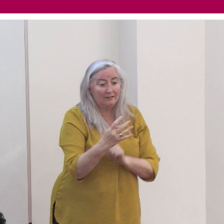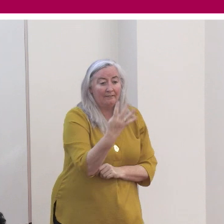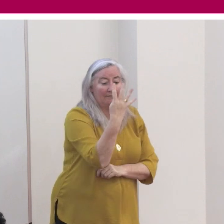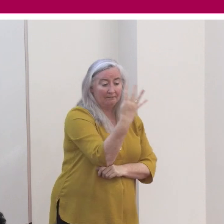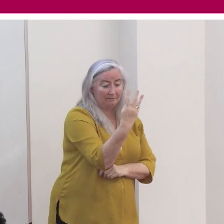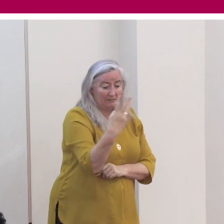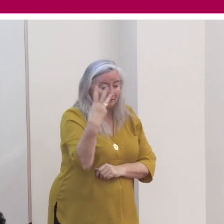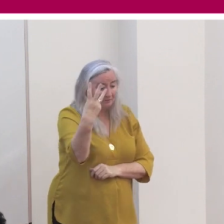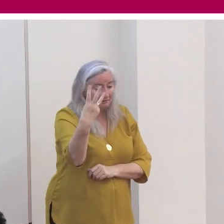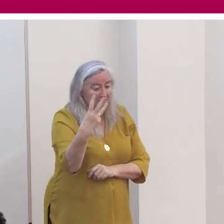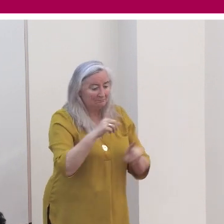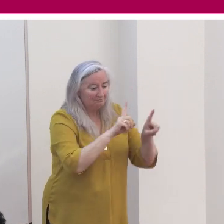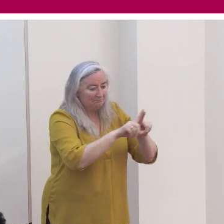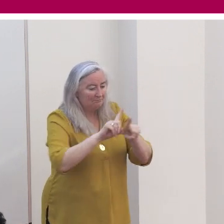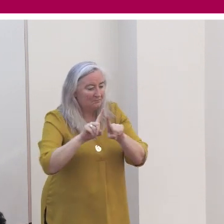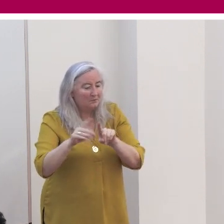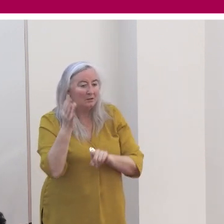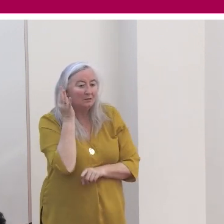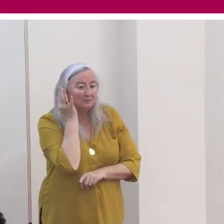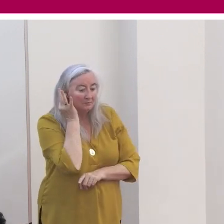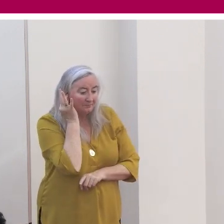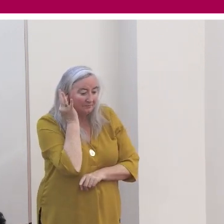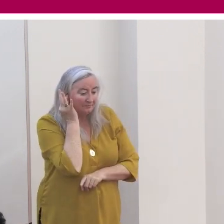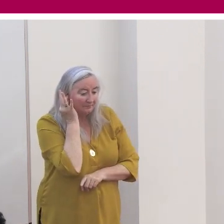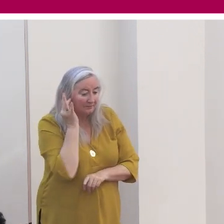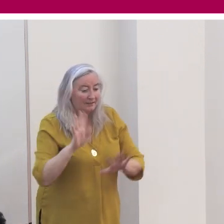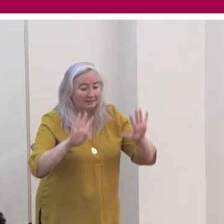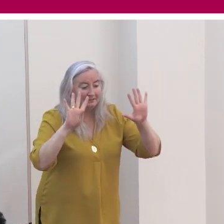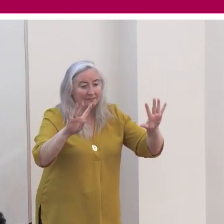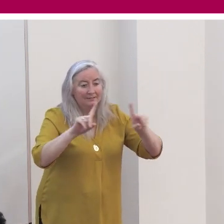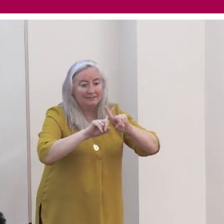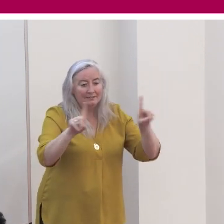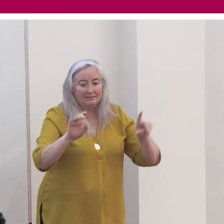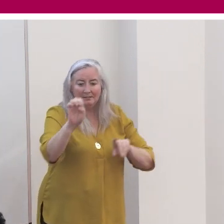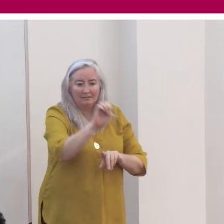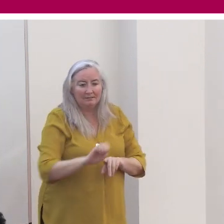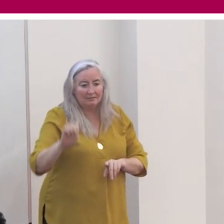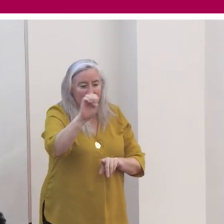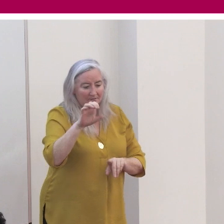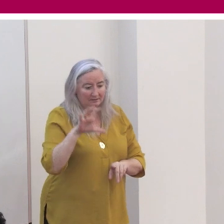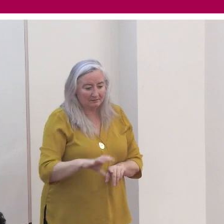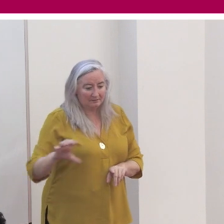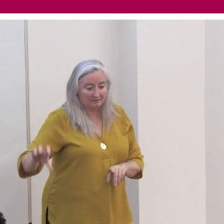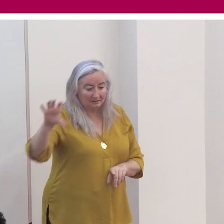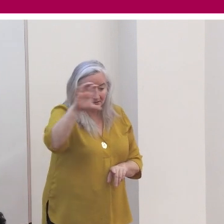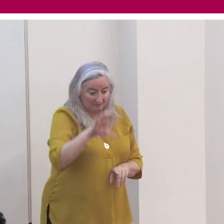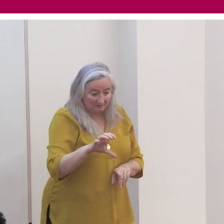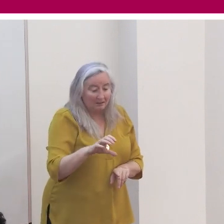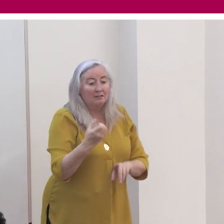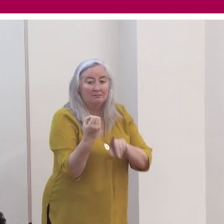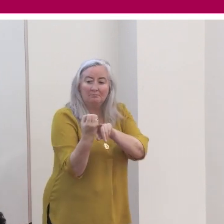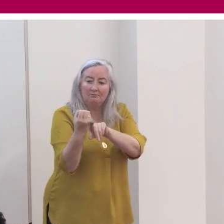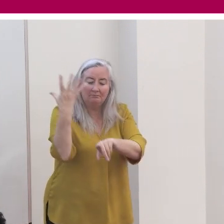from Bulgaria, Czechia, Hungary, Lithuania, Portugal, Romania, Slovakia, Slovenia,